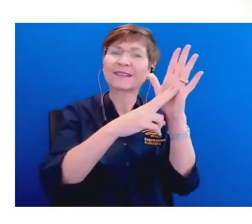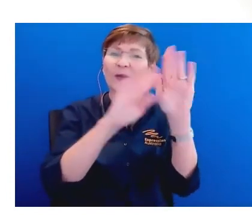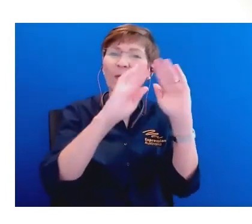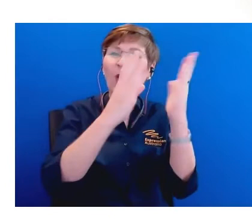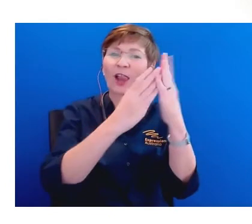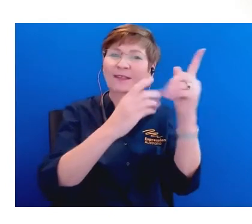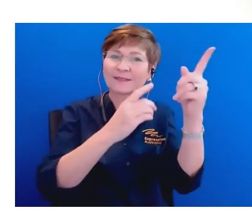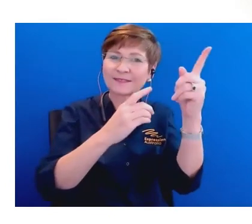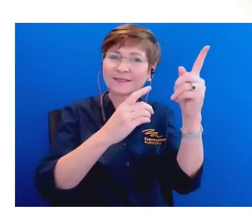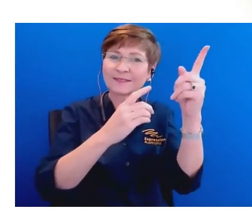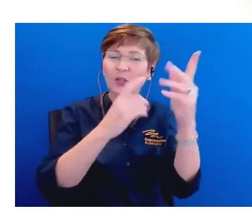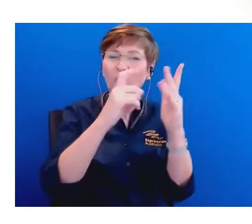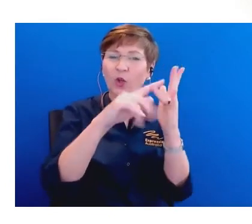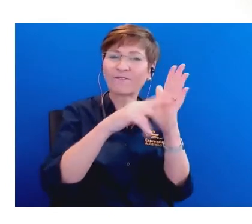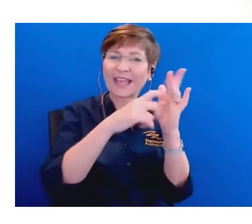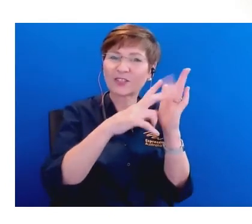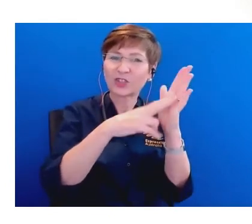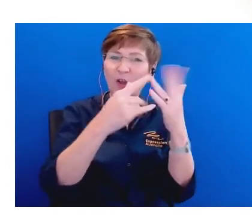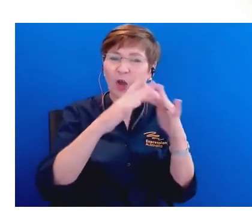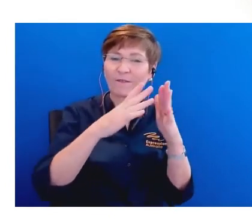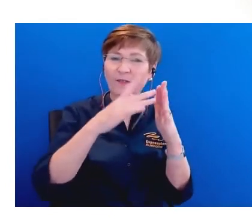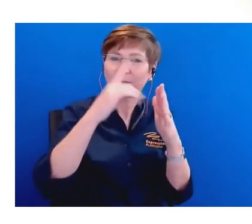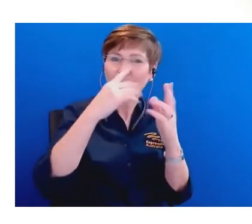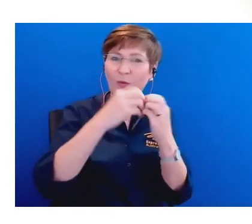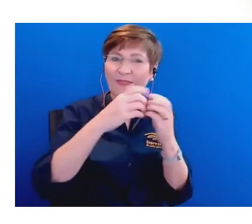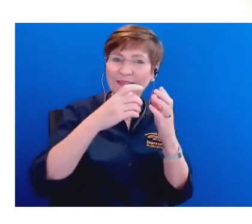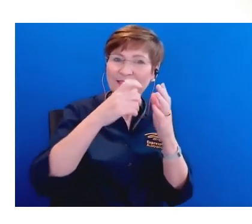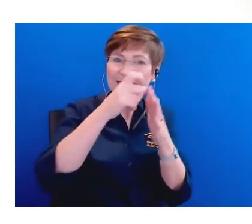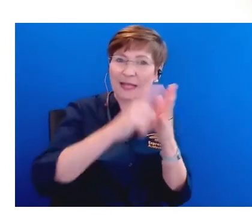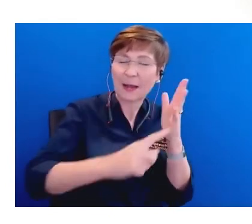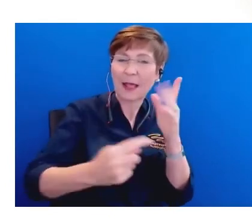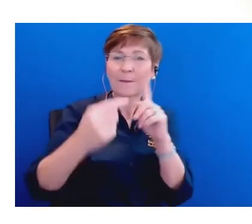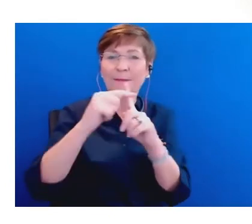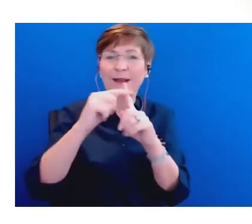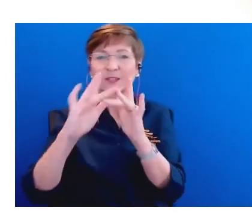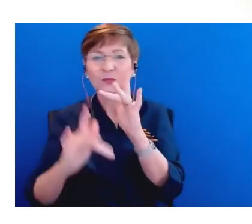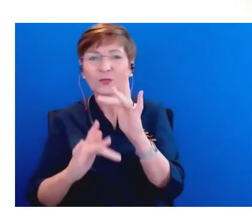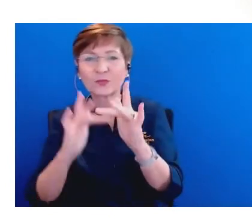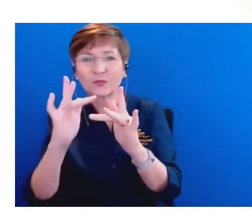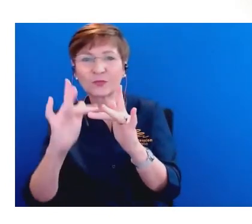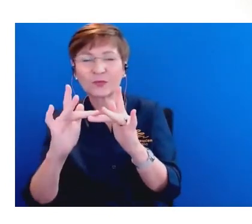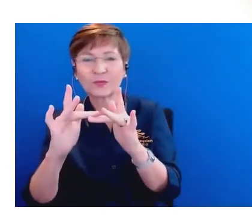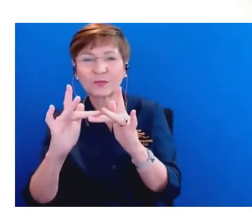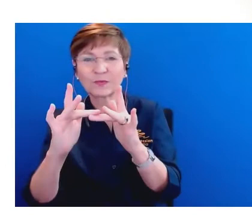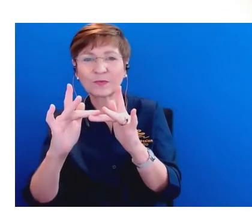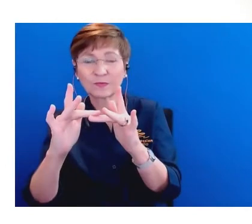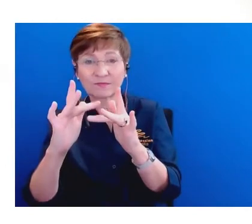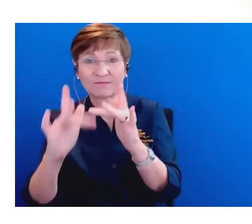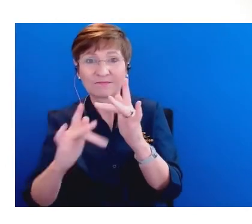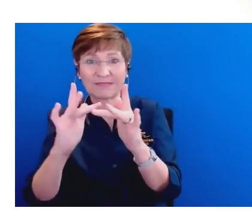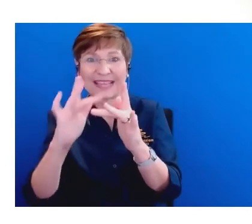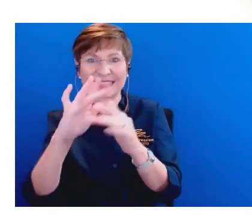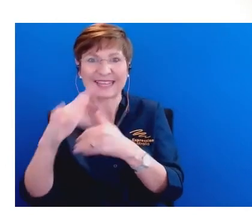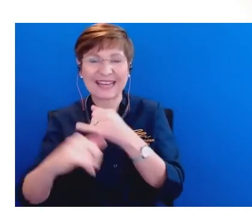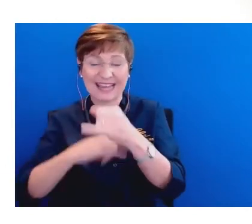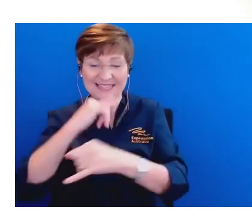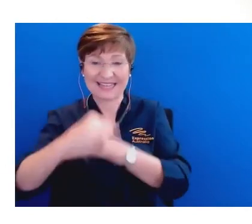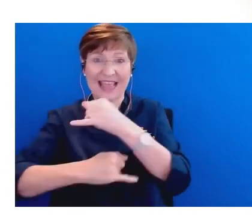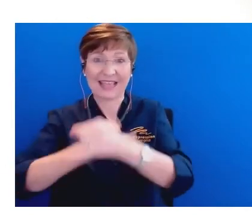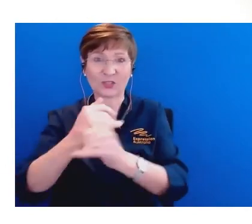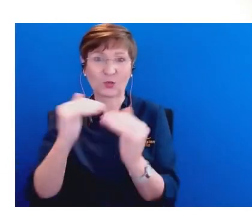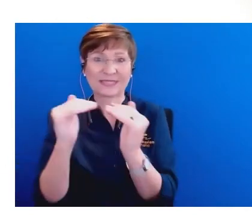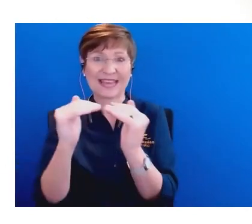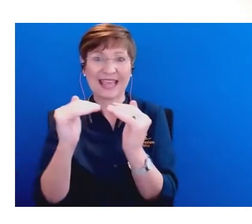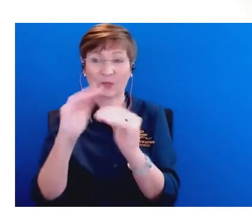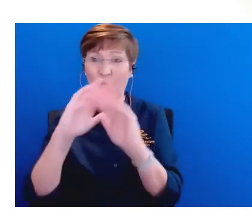Wide Web Consortium's Web Content Accessibility Guidelines, and those are international standards of web